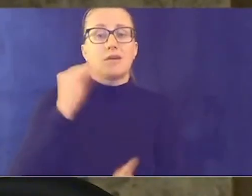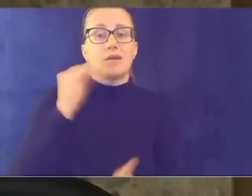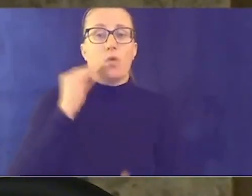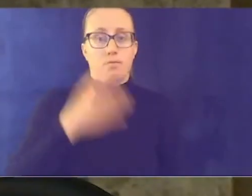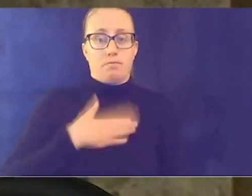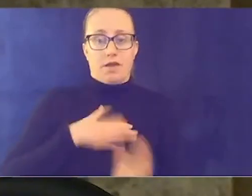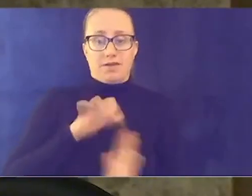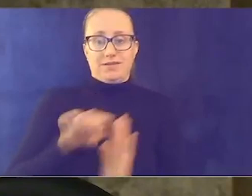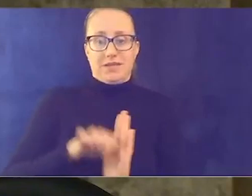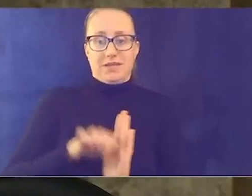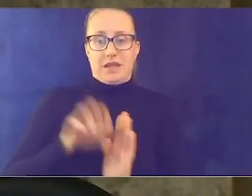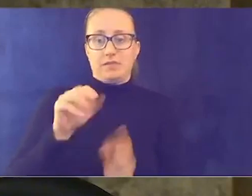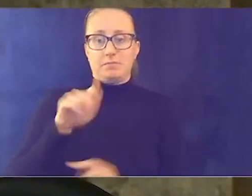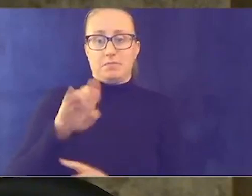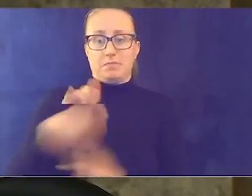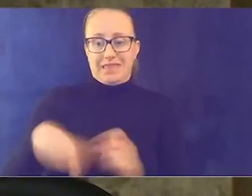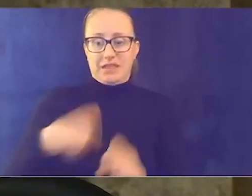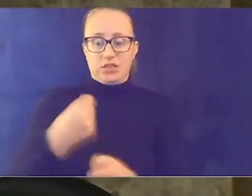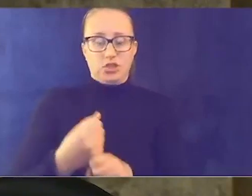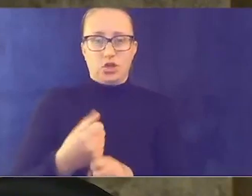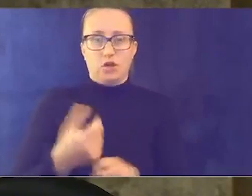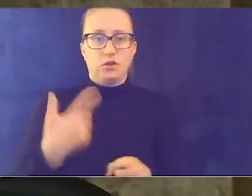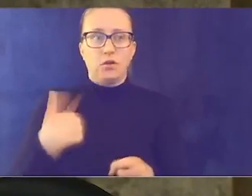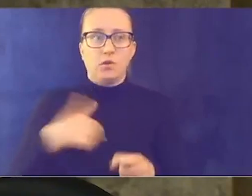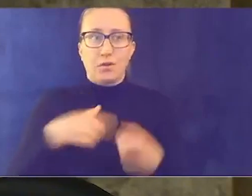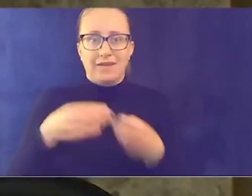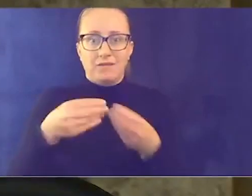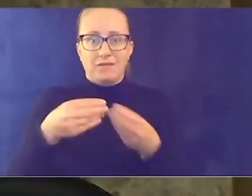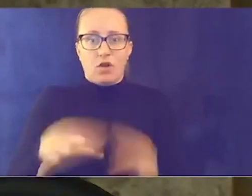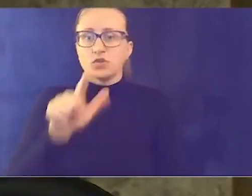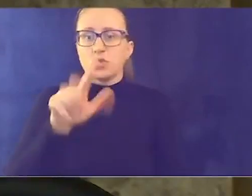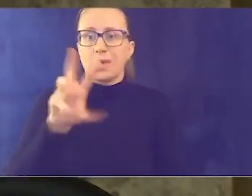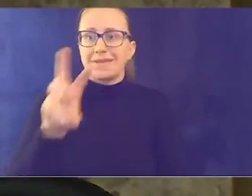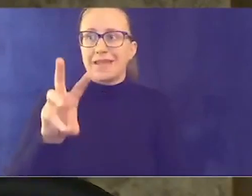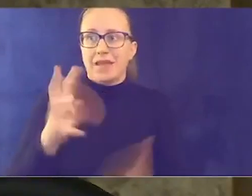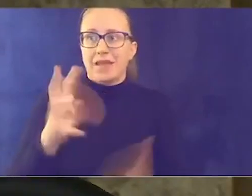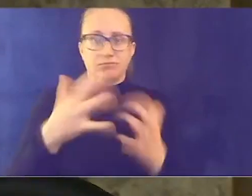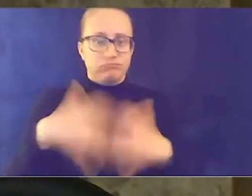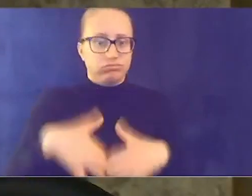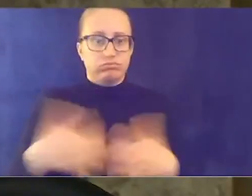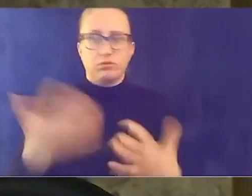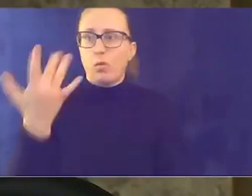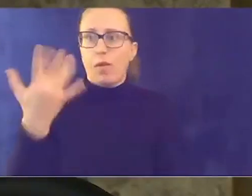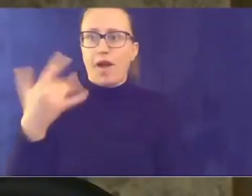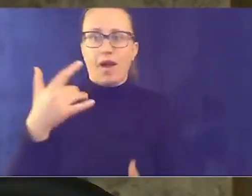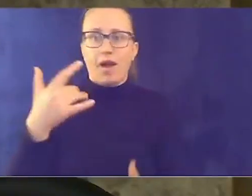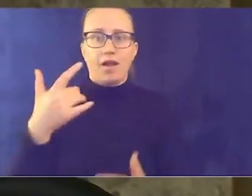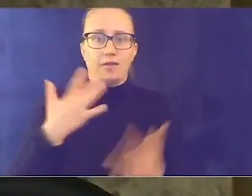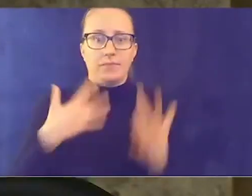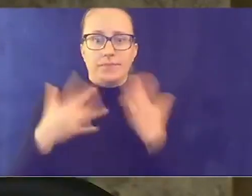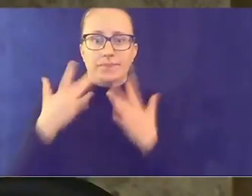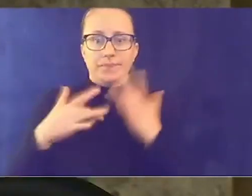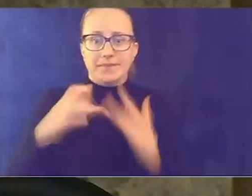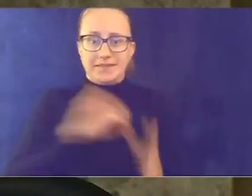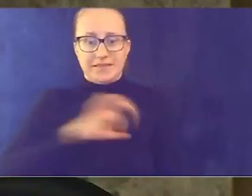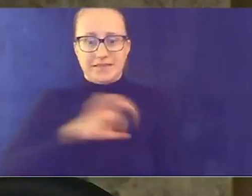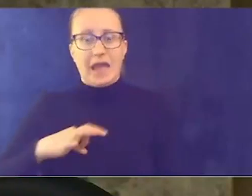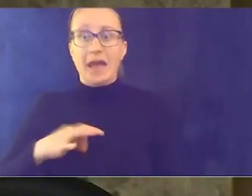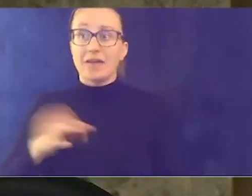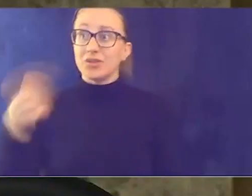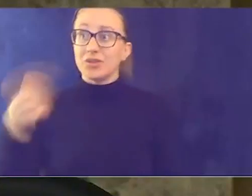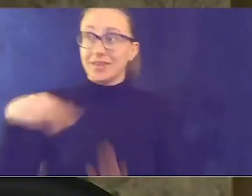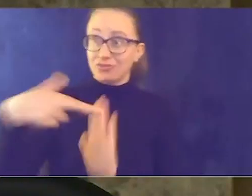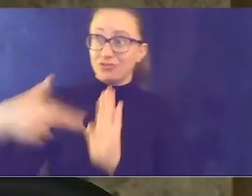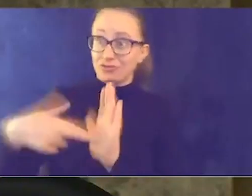We've lost 26 in the last 10 years because mostly lack of staff. So these well-meaning regulations, nobody's against